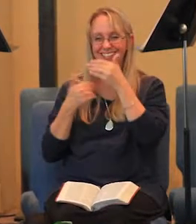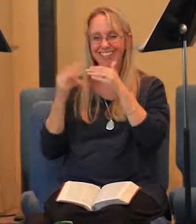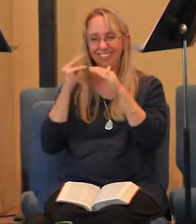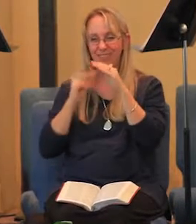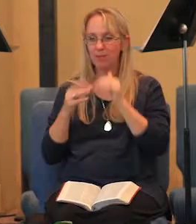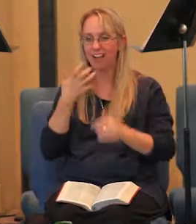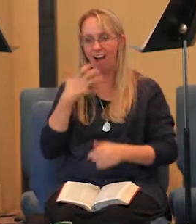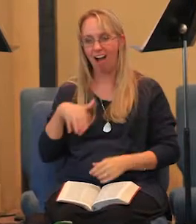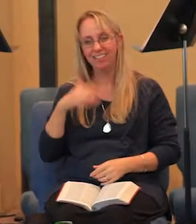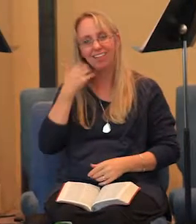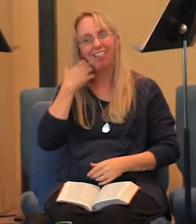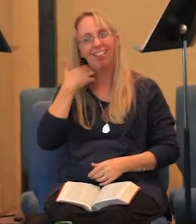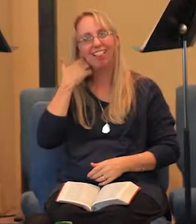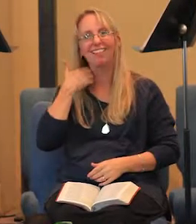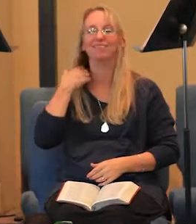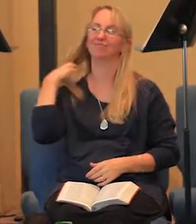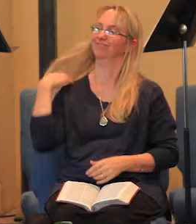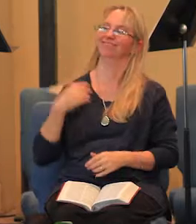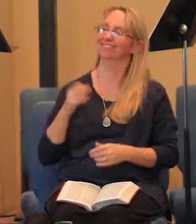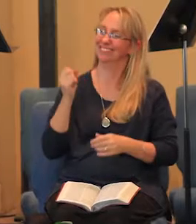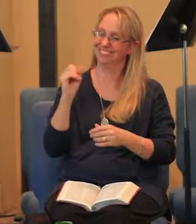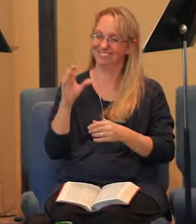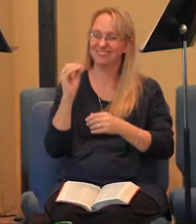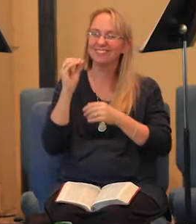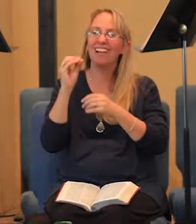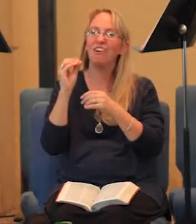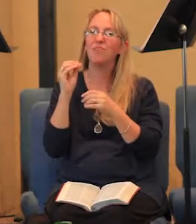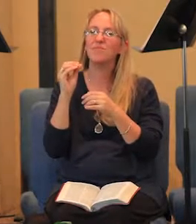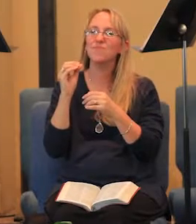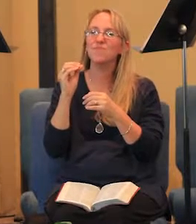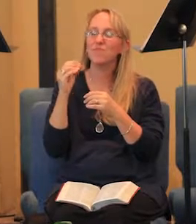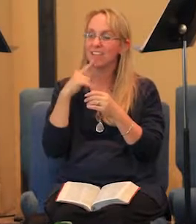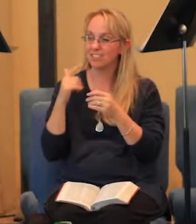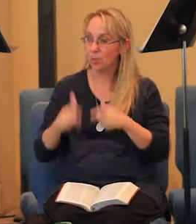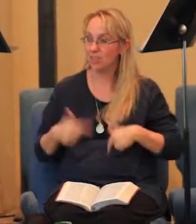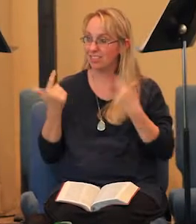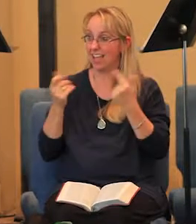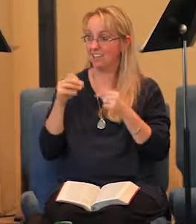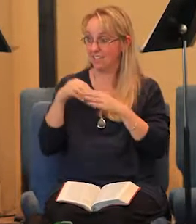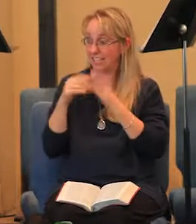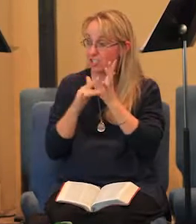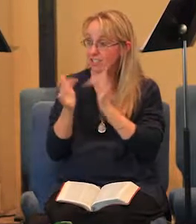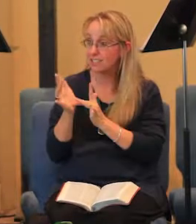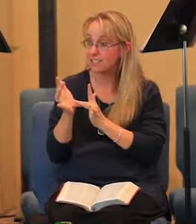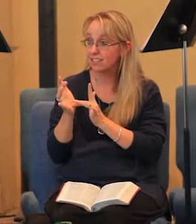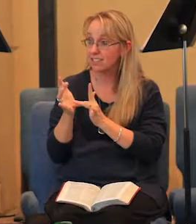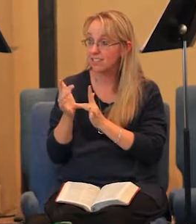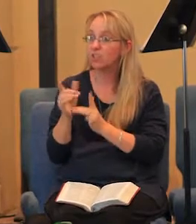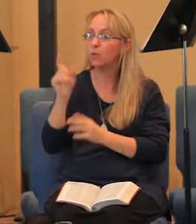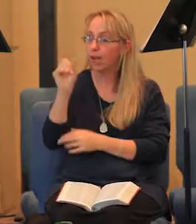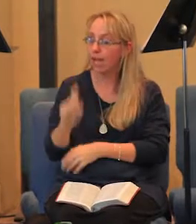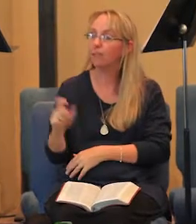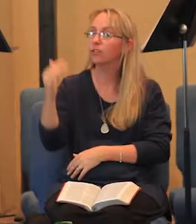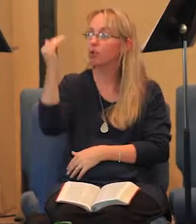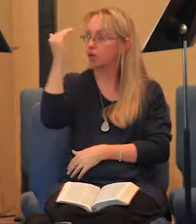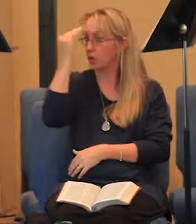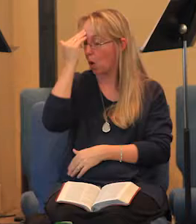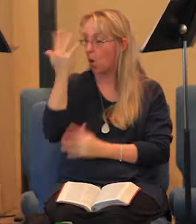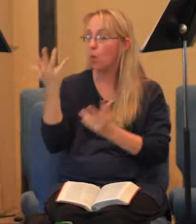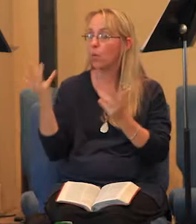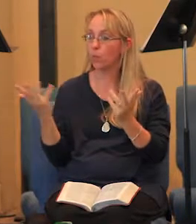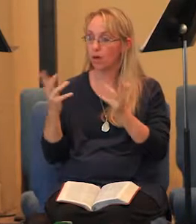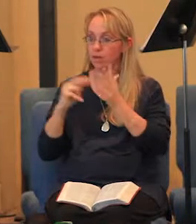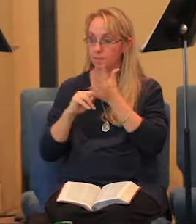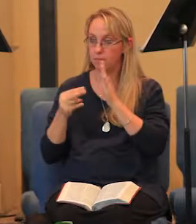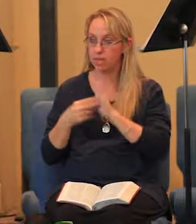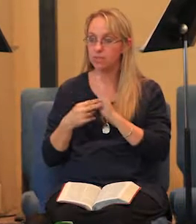Messiah to bring redemption so that we could have life in Jesus, so they could have life in Jesus. They could know what it means